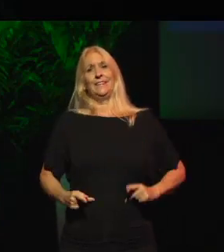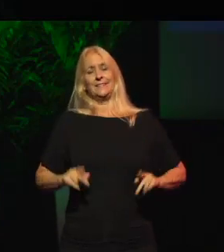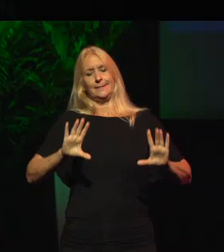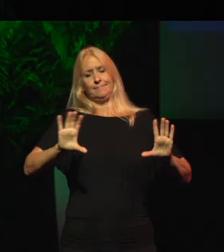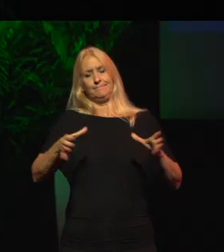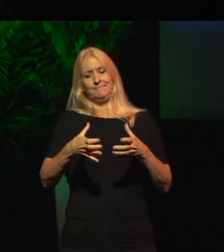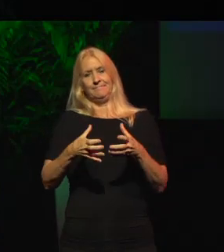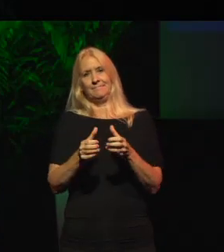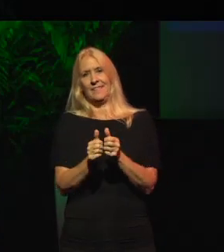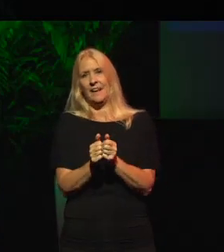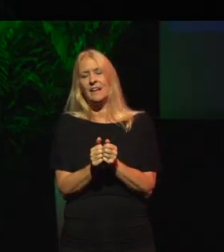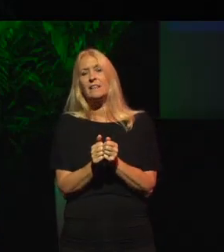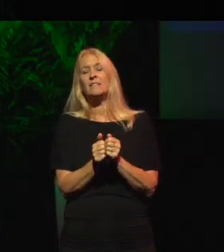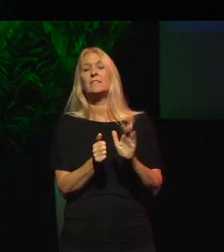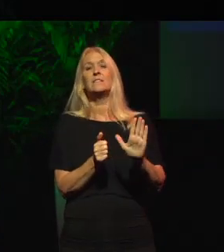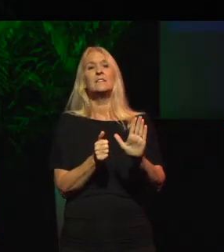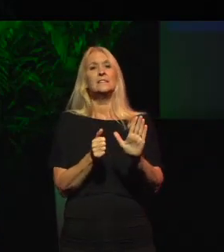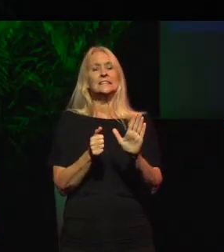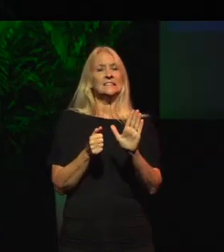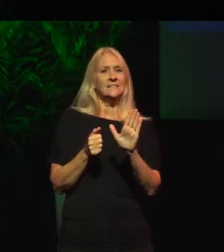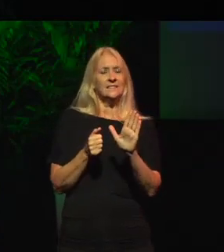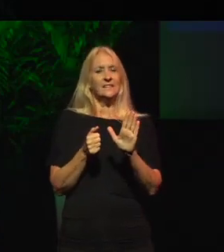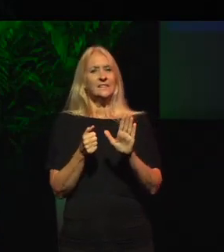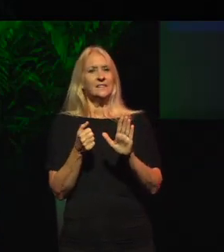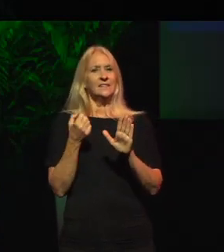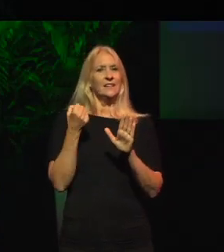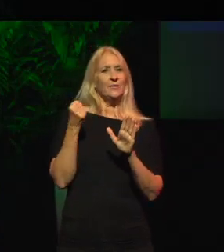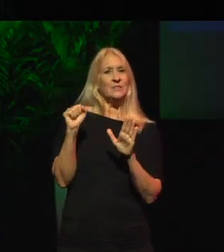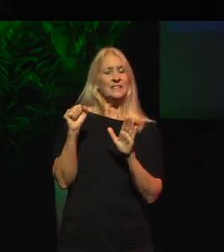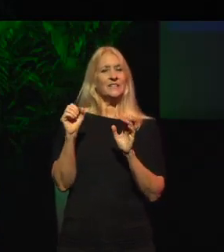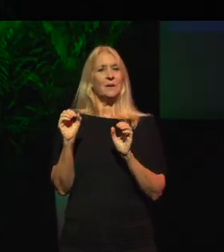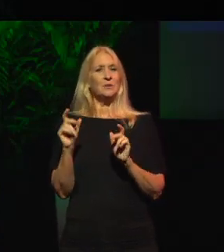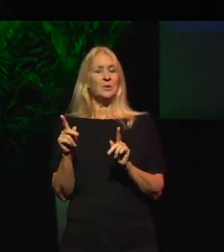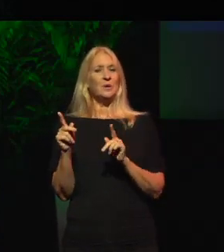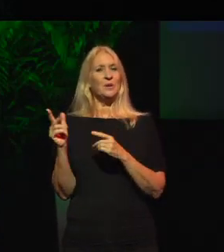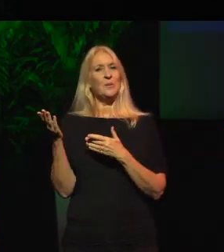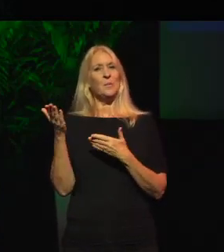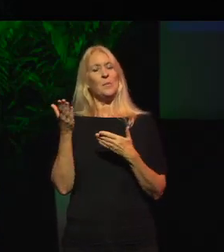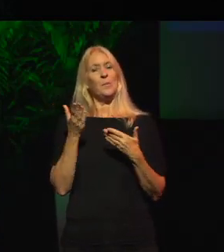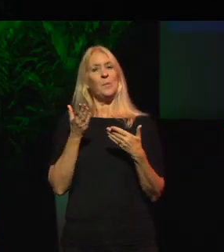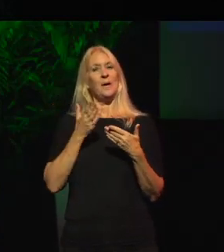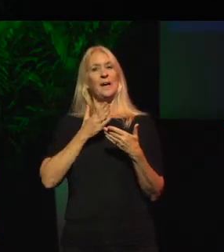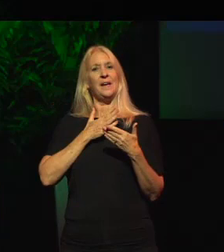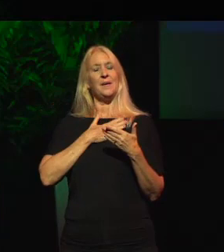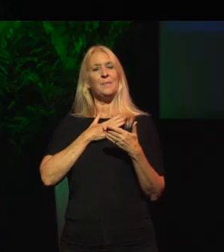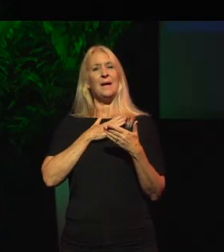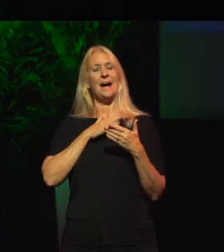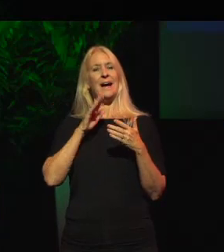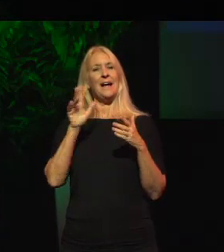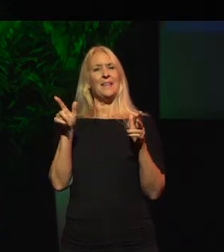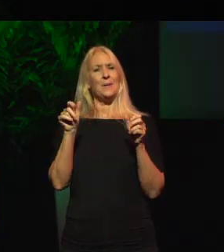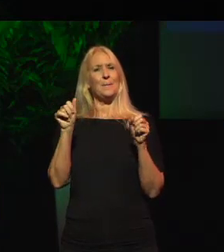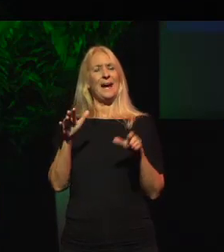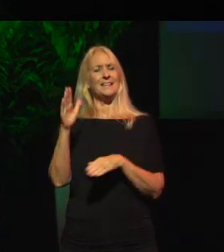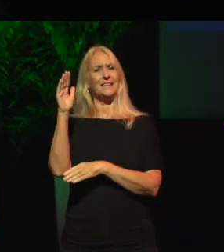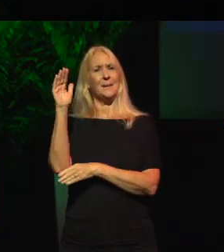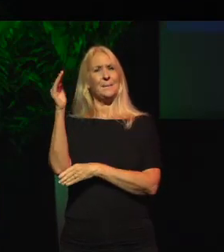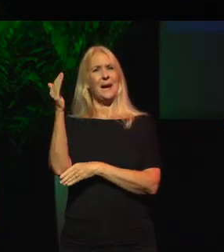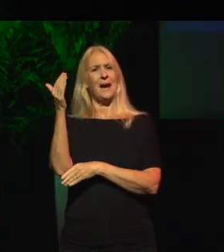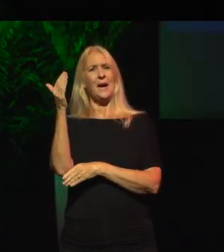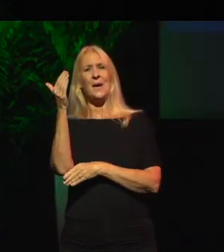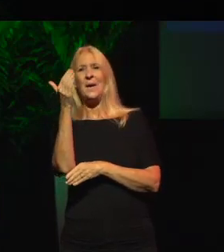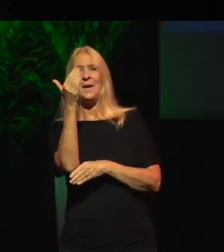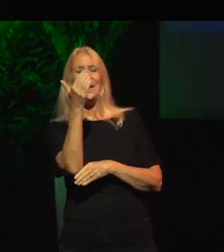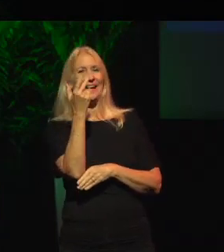other. I resisted the opportunity to bring out my little magic mirror to see where